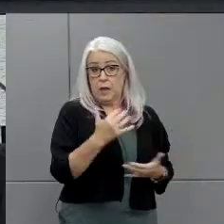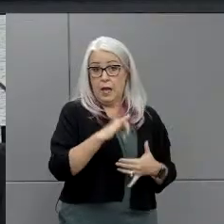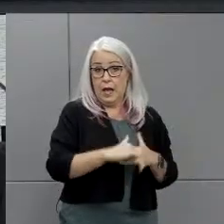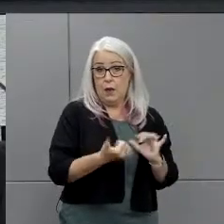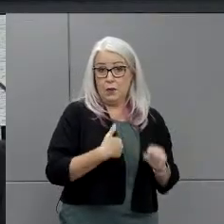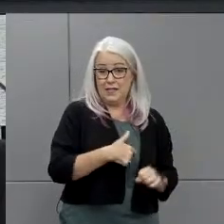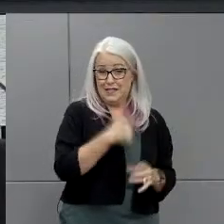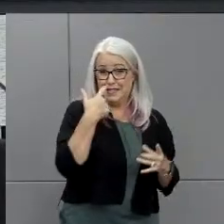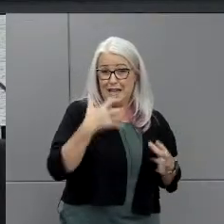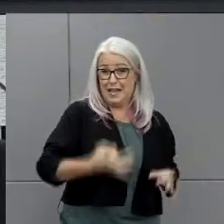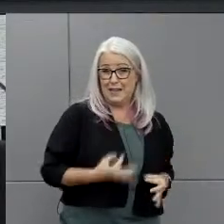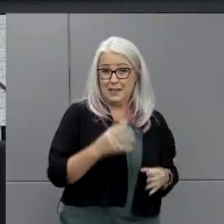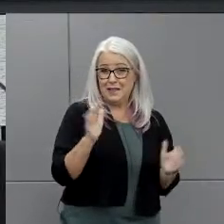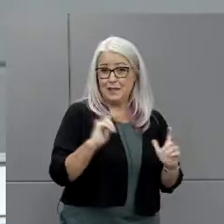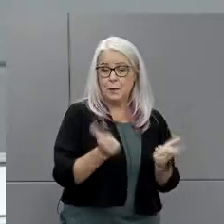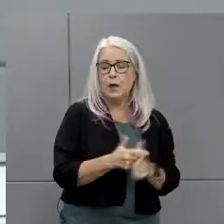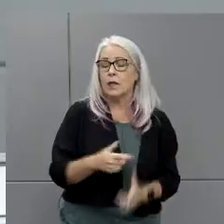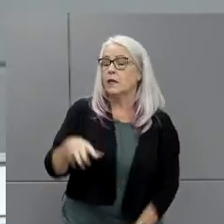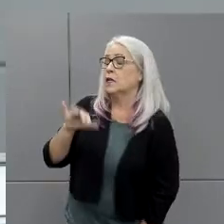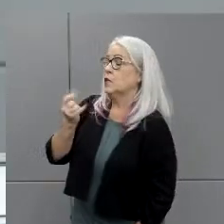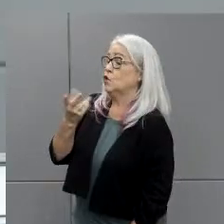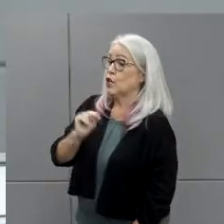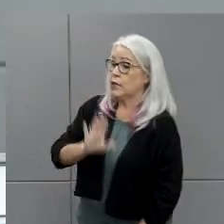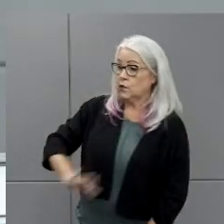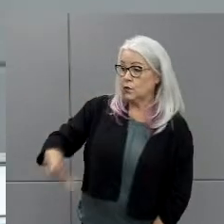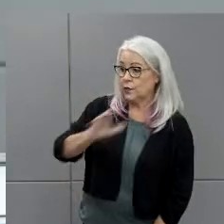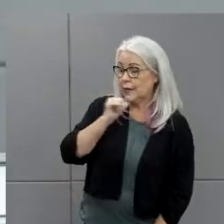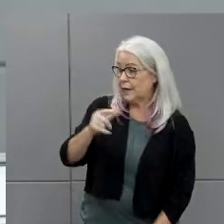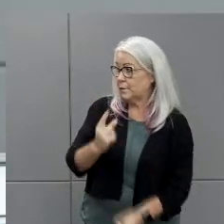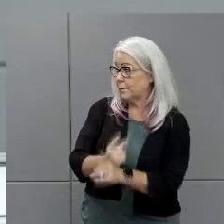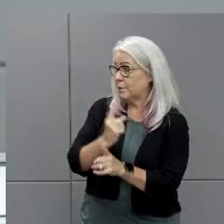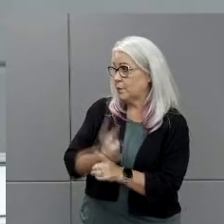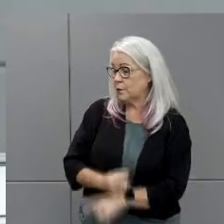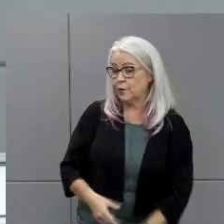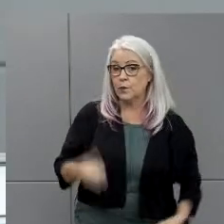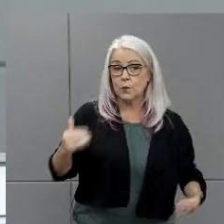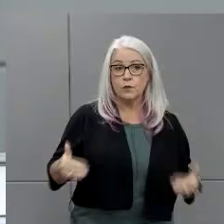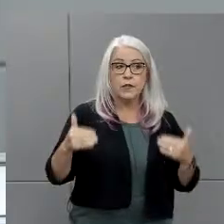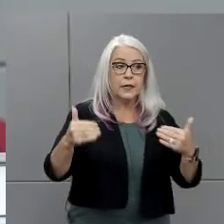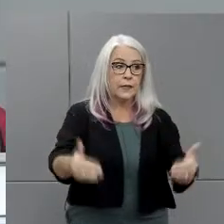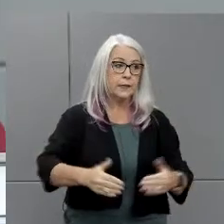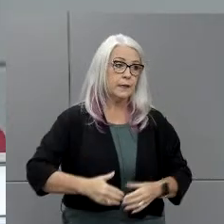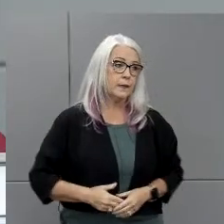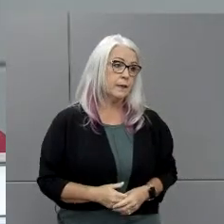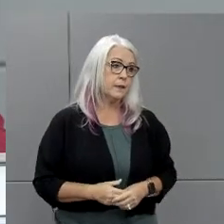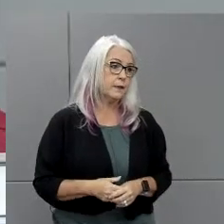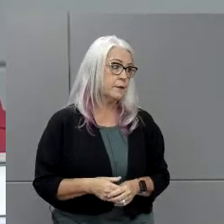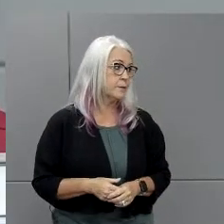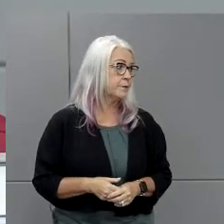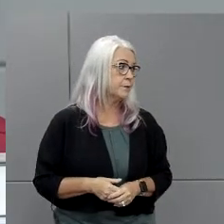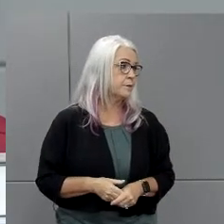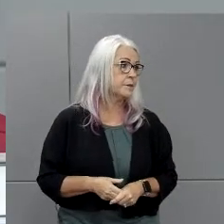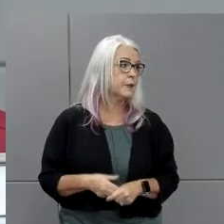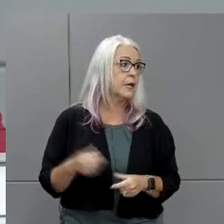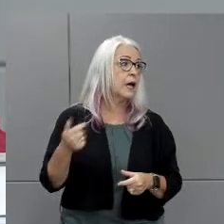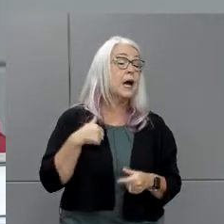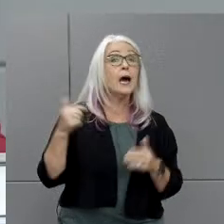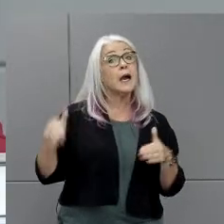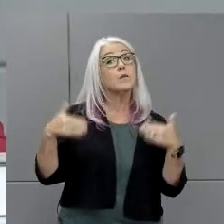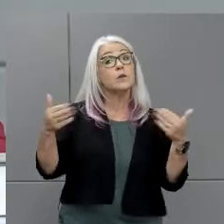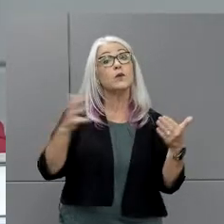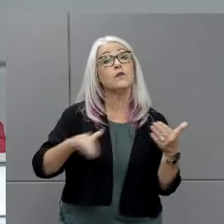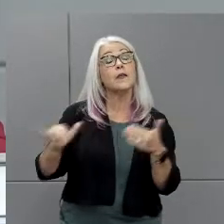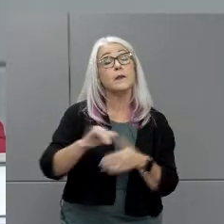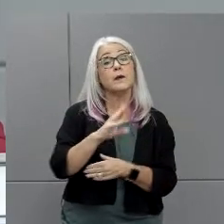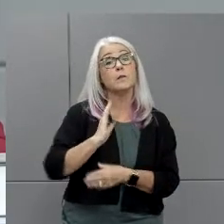John, you're out of order. Moving on. I move that the board's decision to